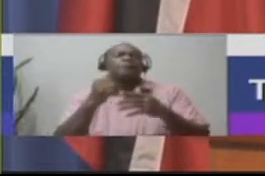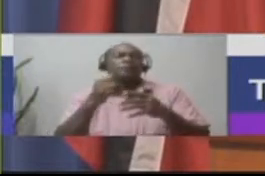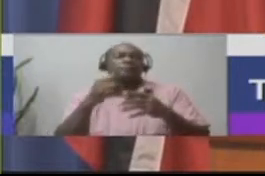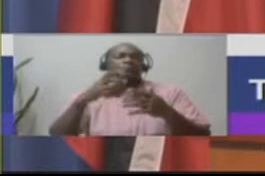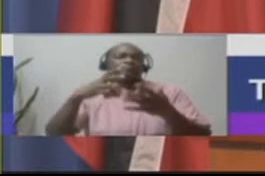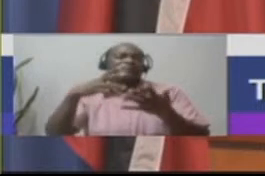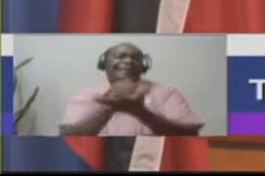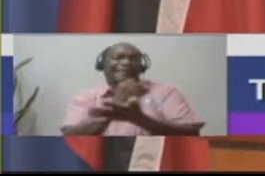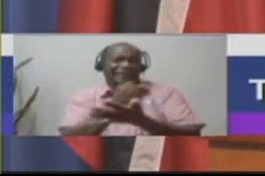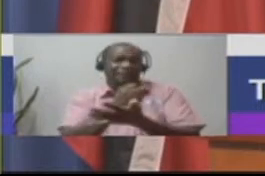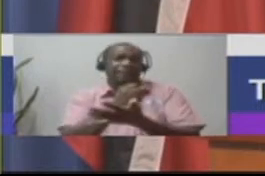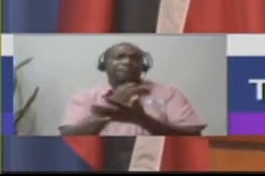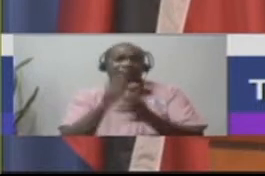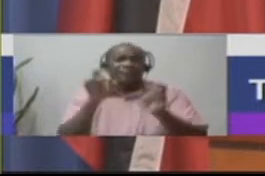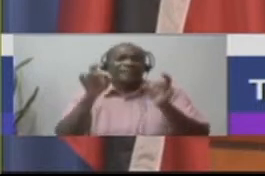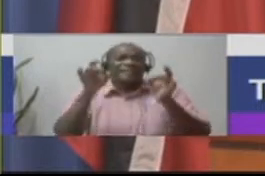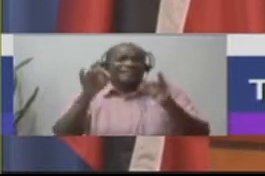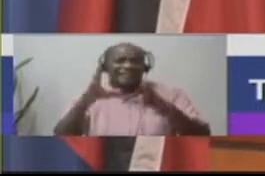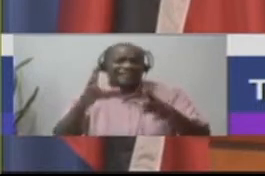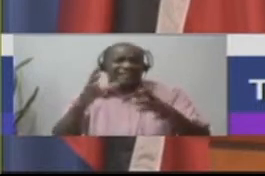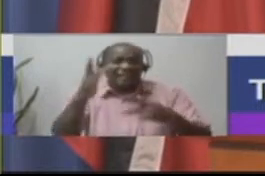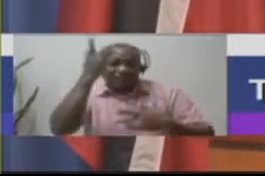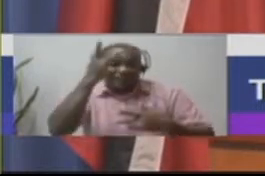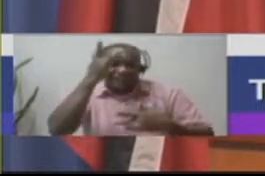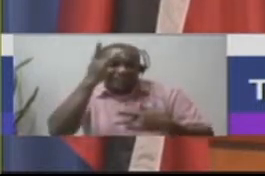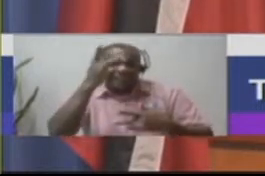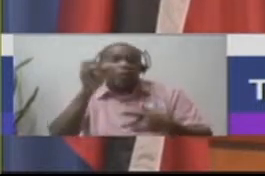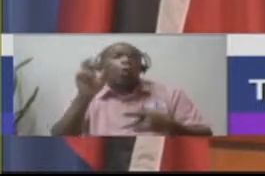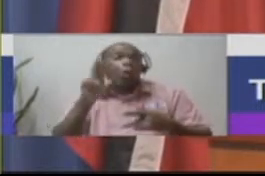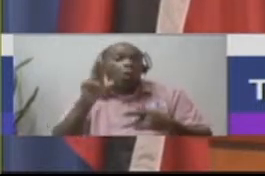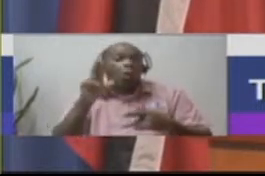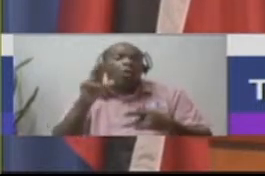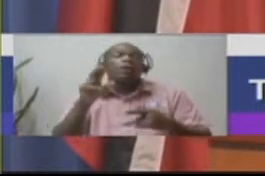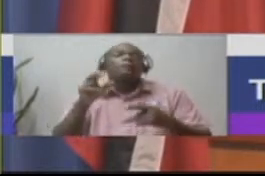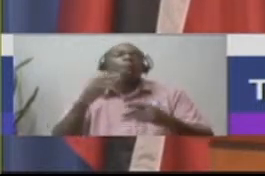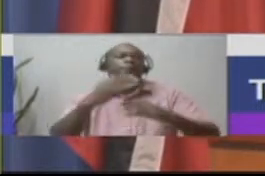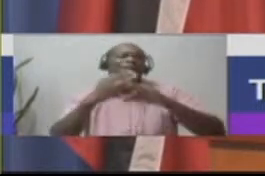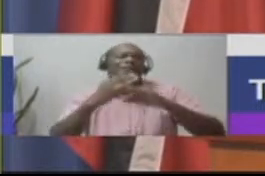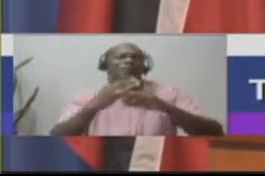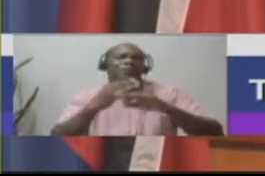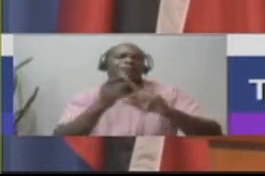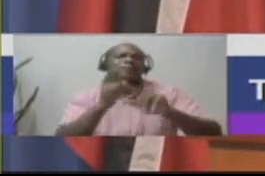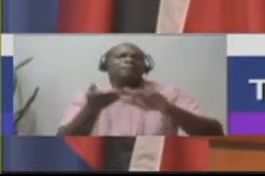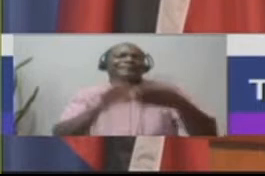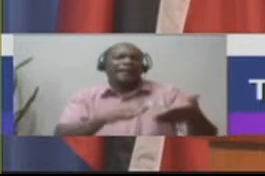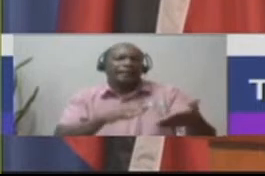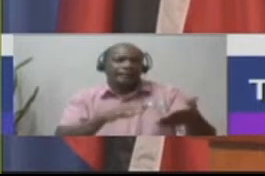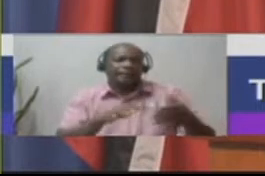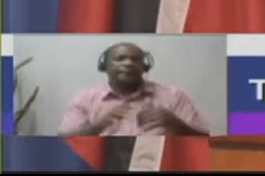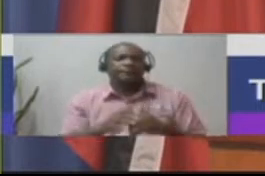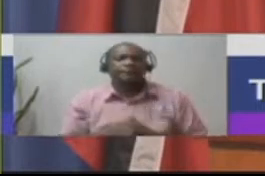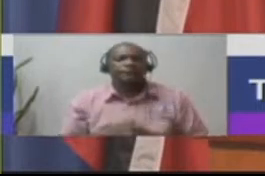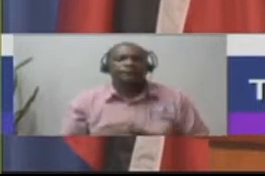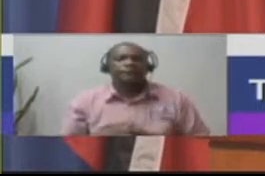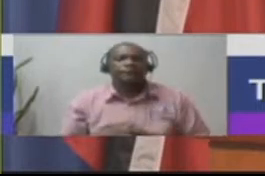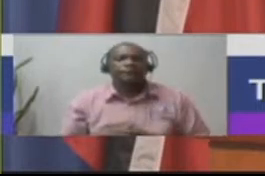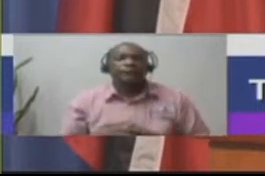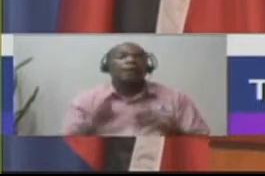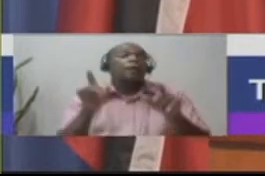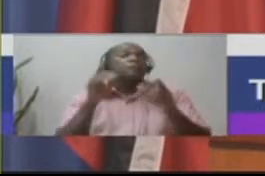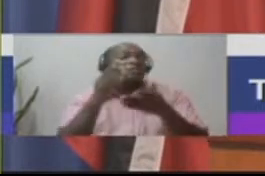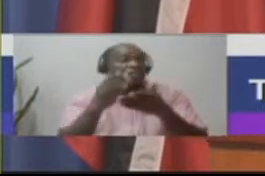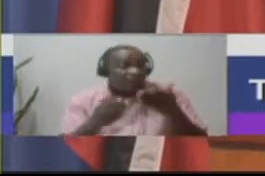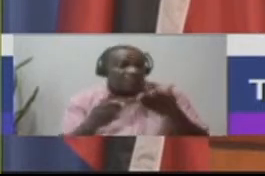have that vaccine. Some have an added benefit as well of being able to prevent transmission. For example,